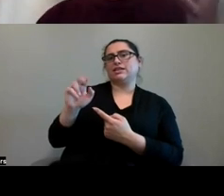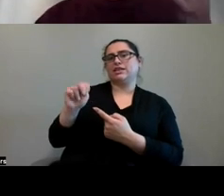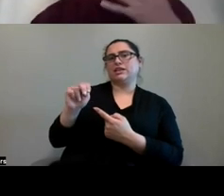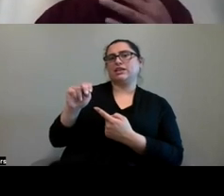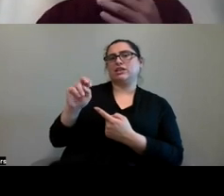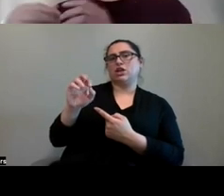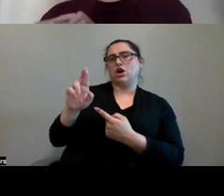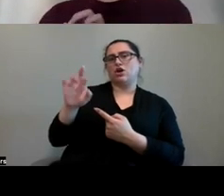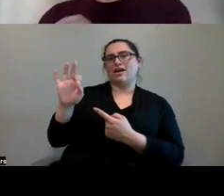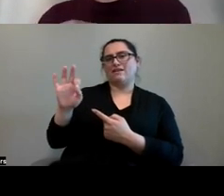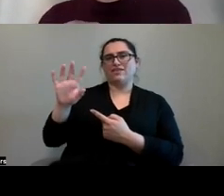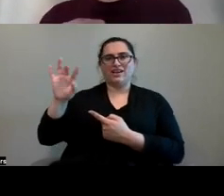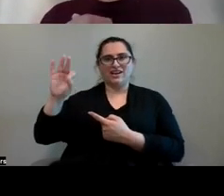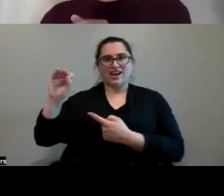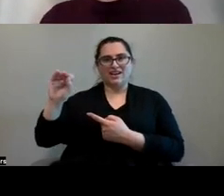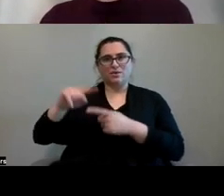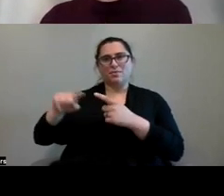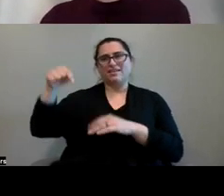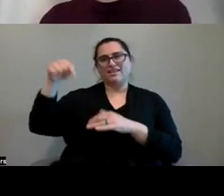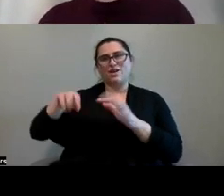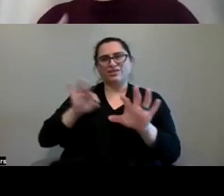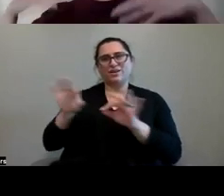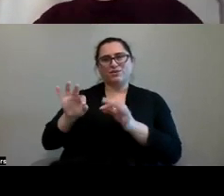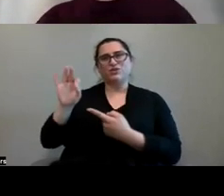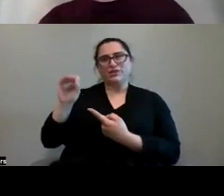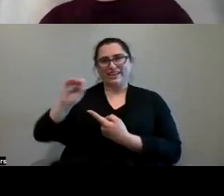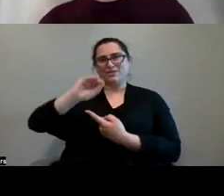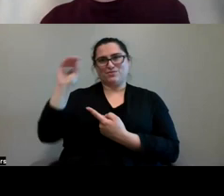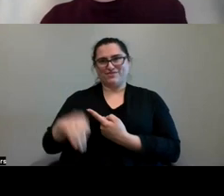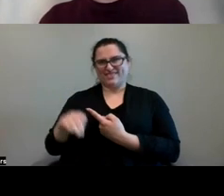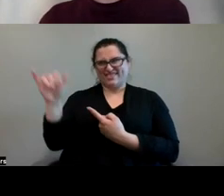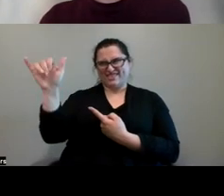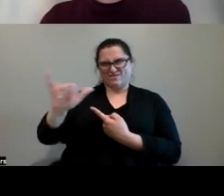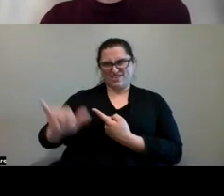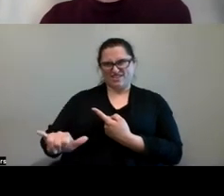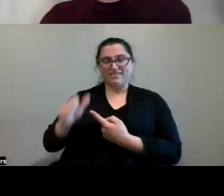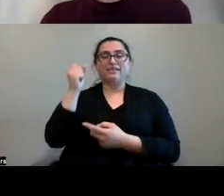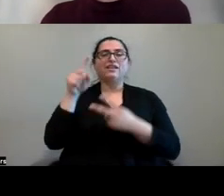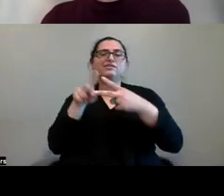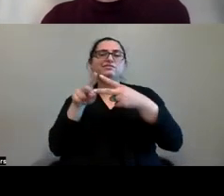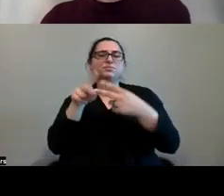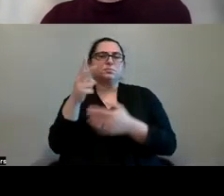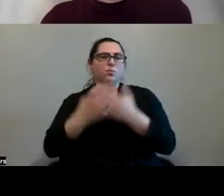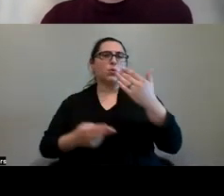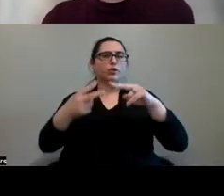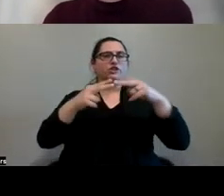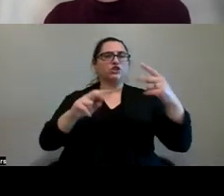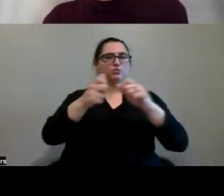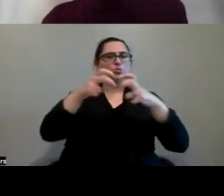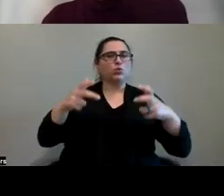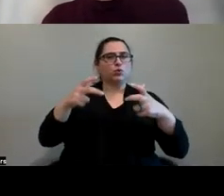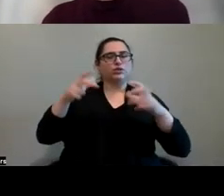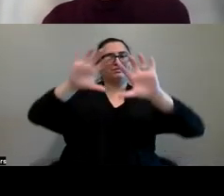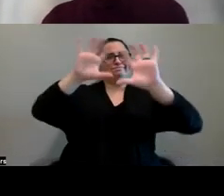thing, but downsampled to 90% sequence similarity. So these are generic protein sequence corpuses described in these